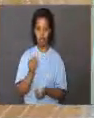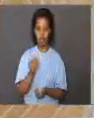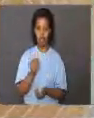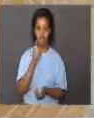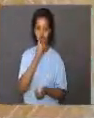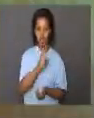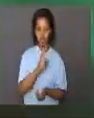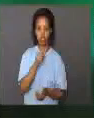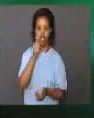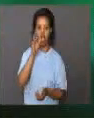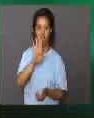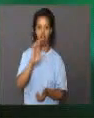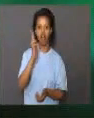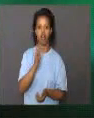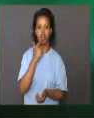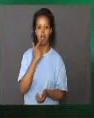with agar.